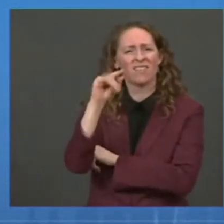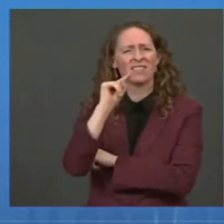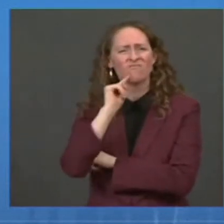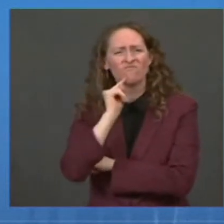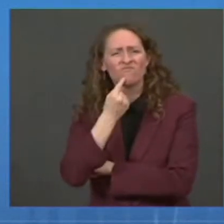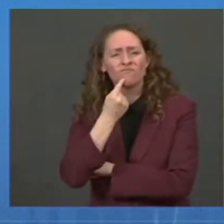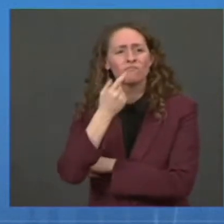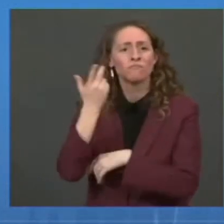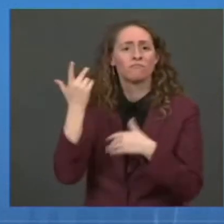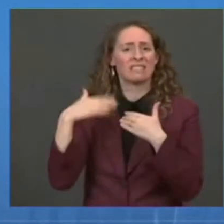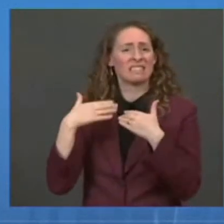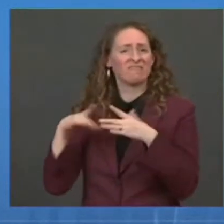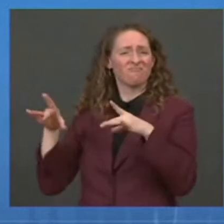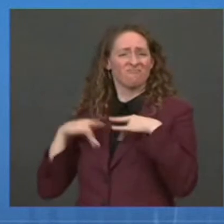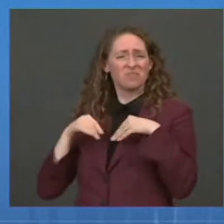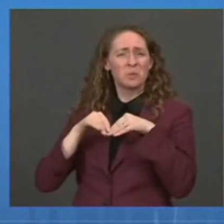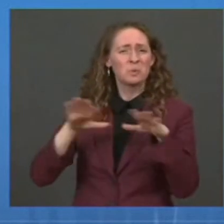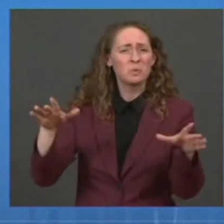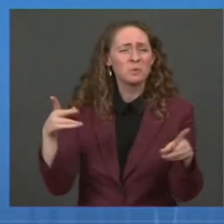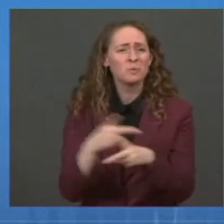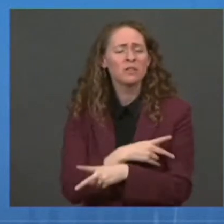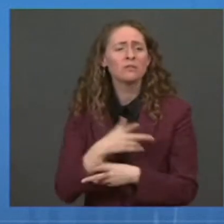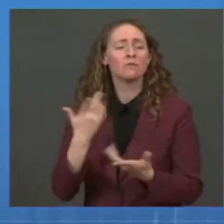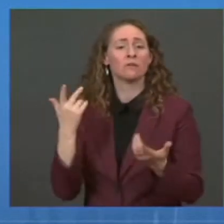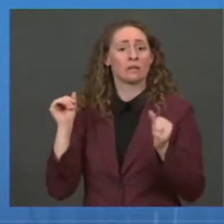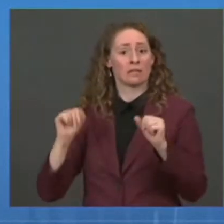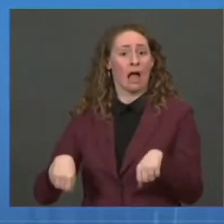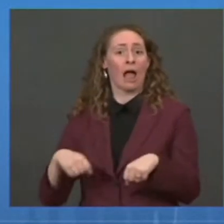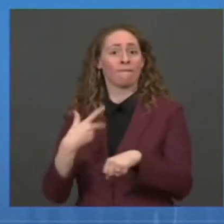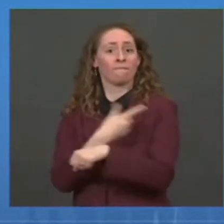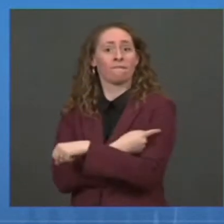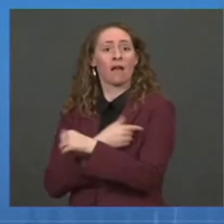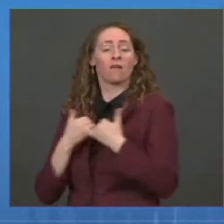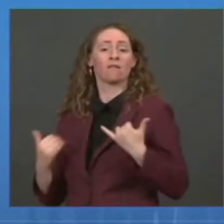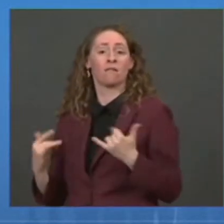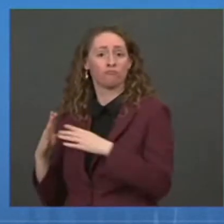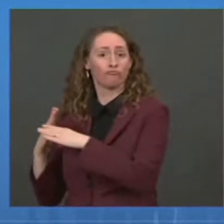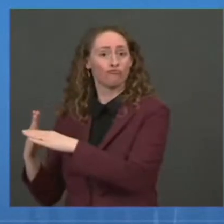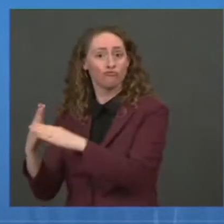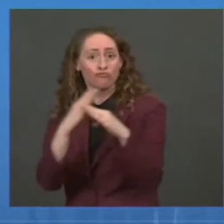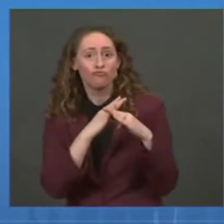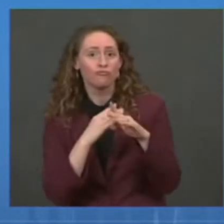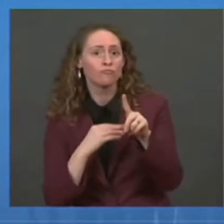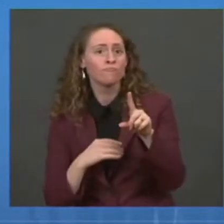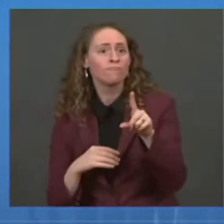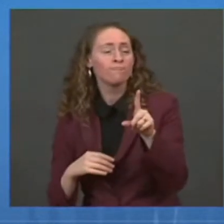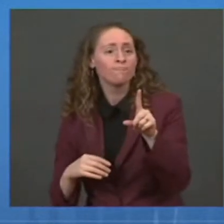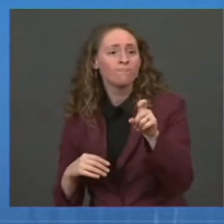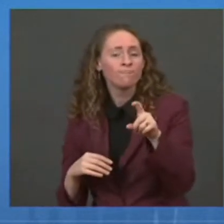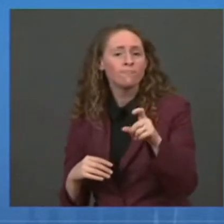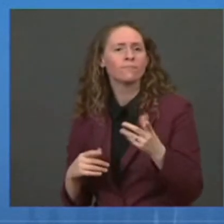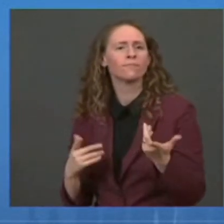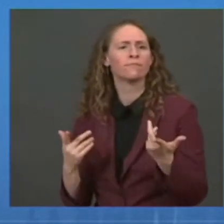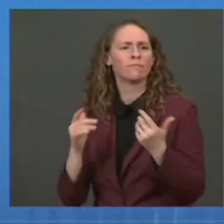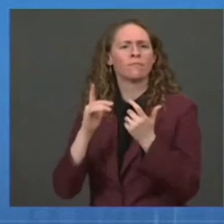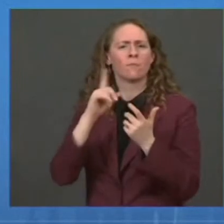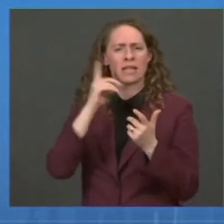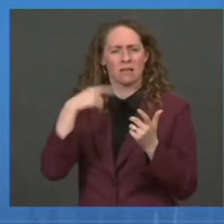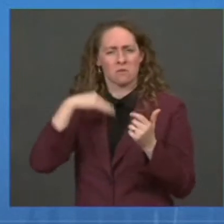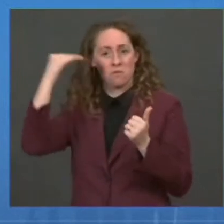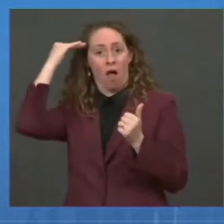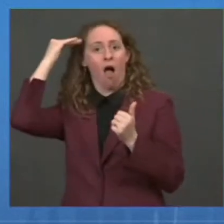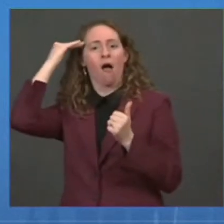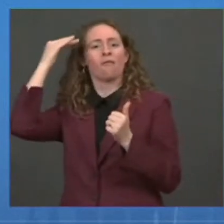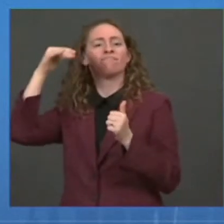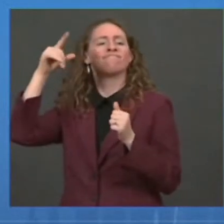the variant over the coming days on all of these fronts, decisions on changes to travel policy will be based on the advice,